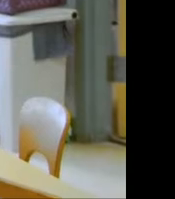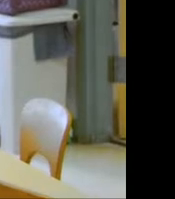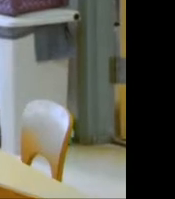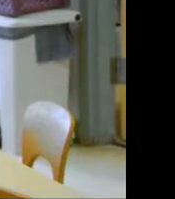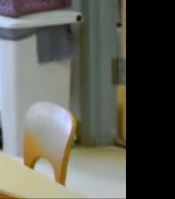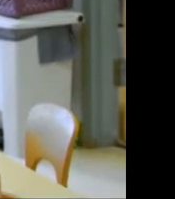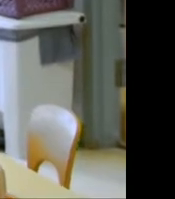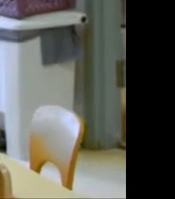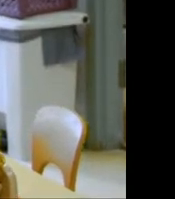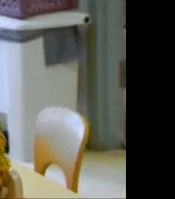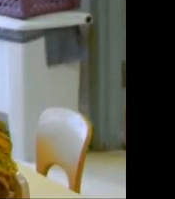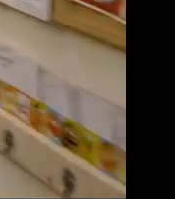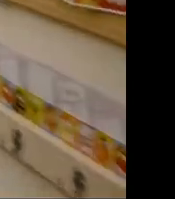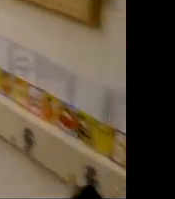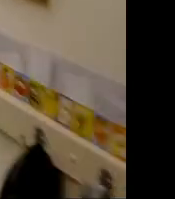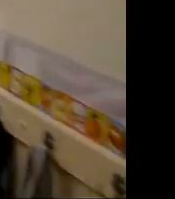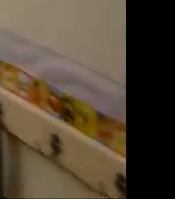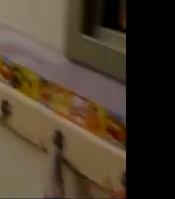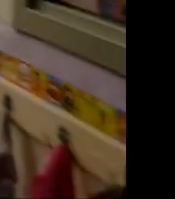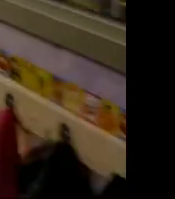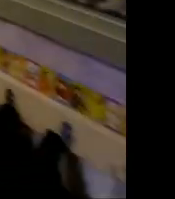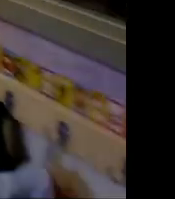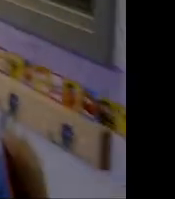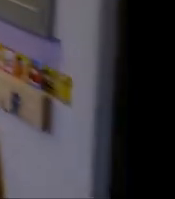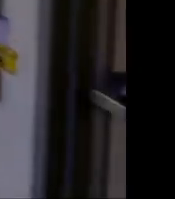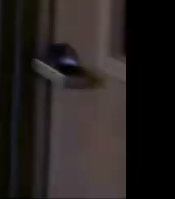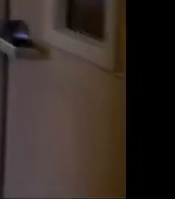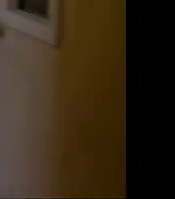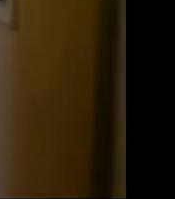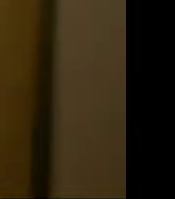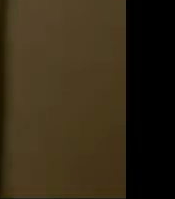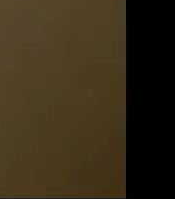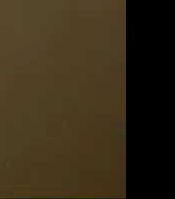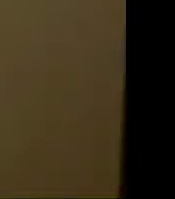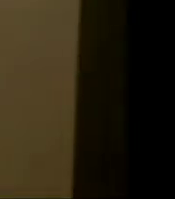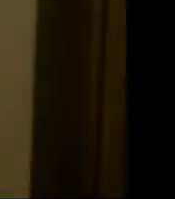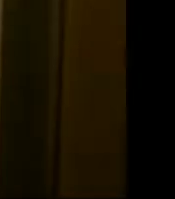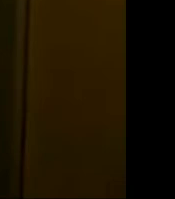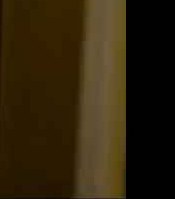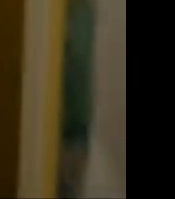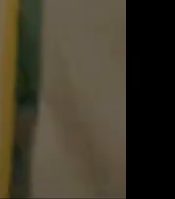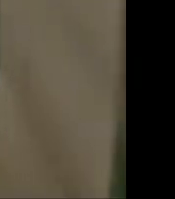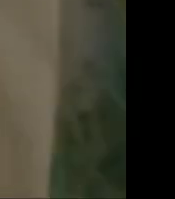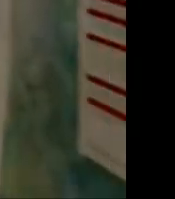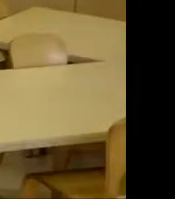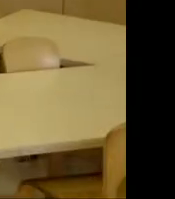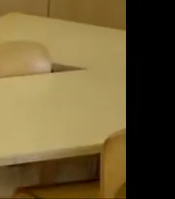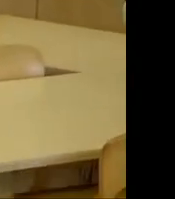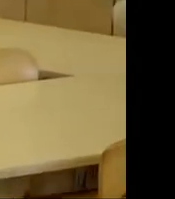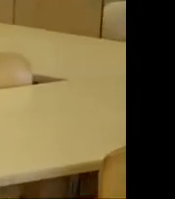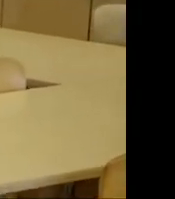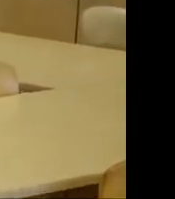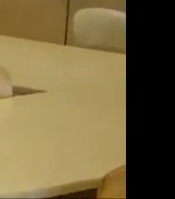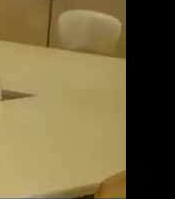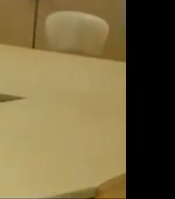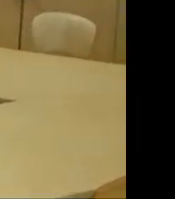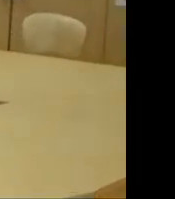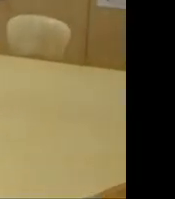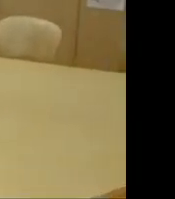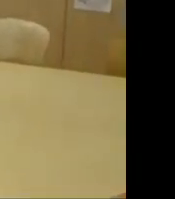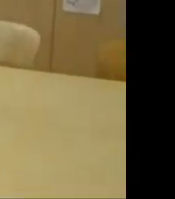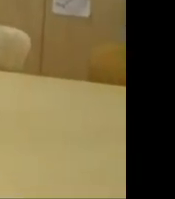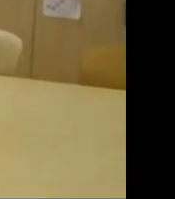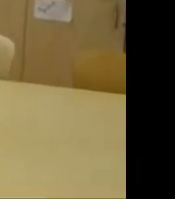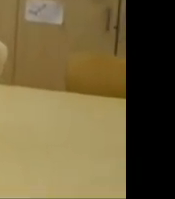chance I so greatly valued. Being an employee of Cuesta, while also a student, allowed for great learning and how to balance many things, but I felt so supported